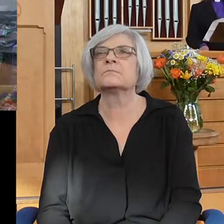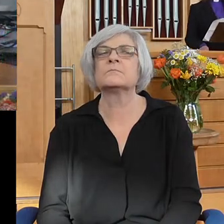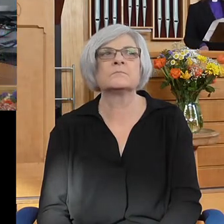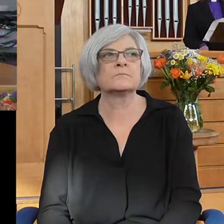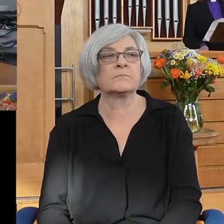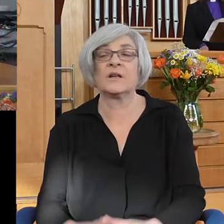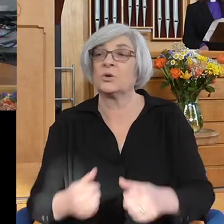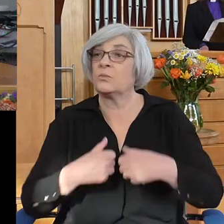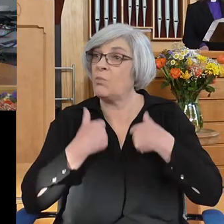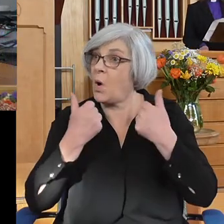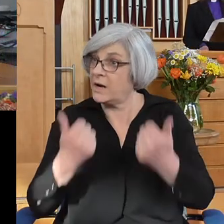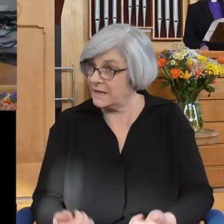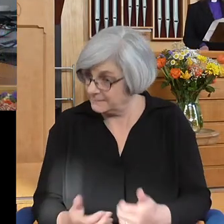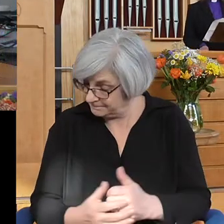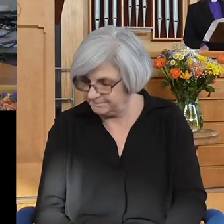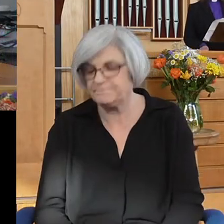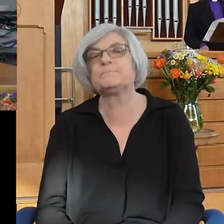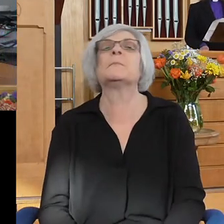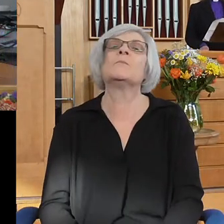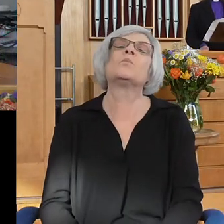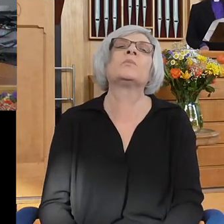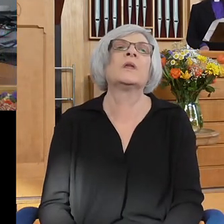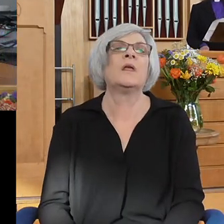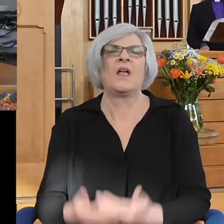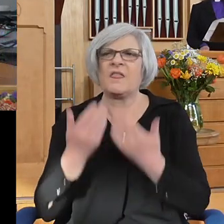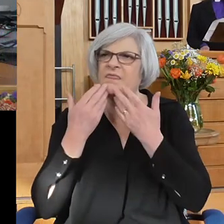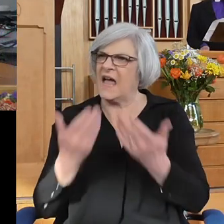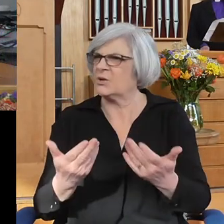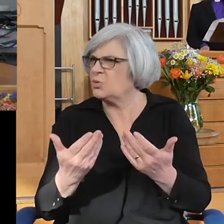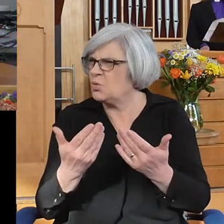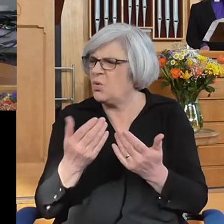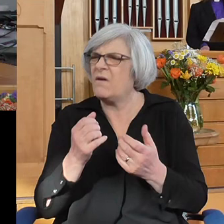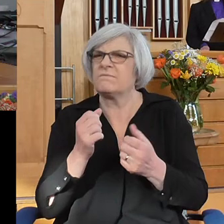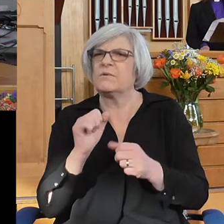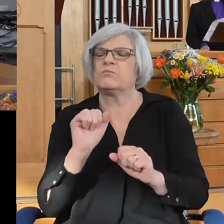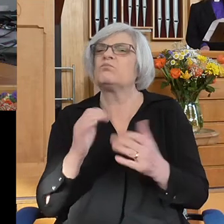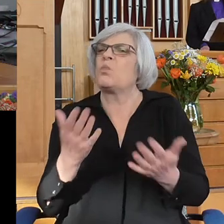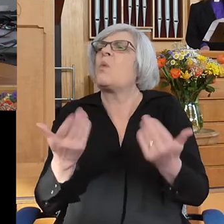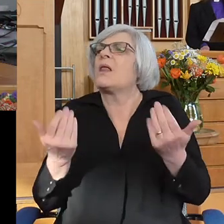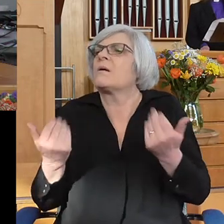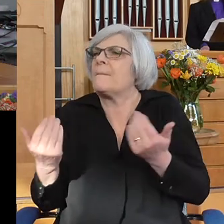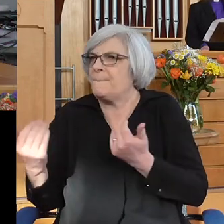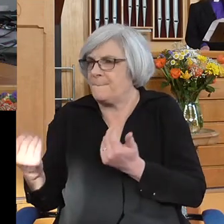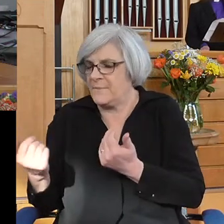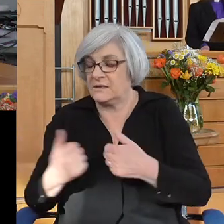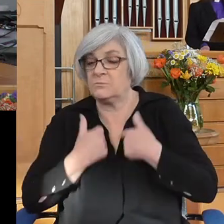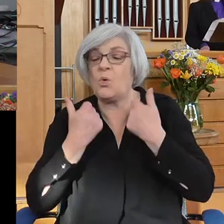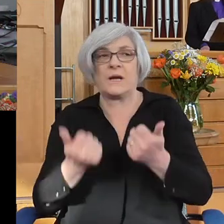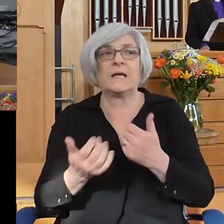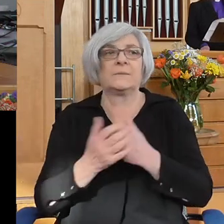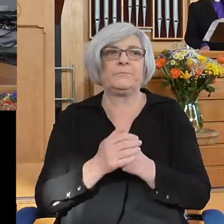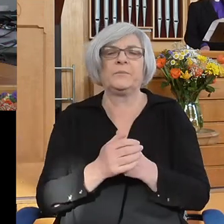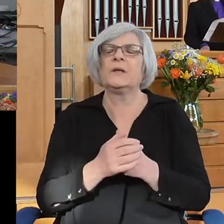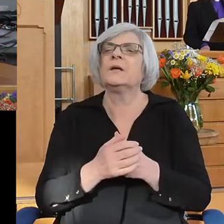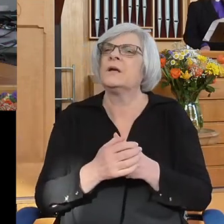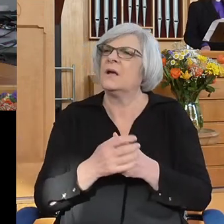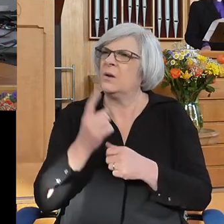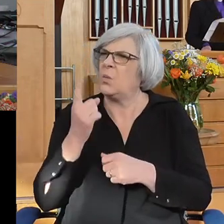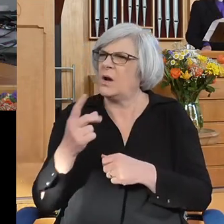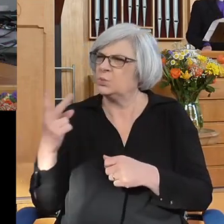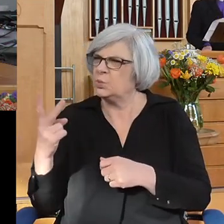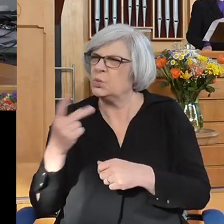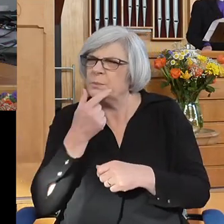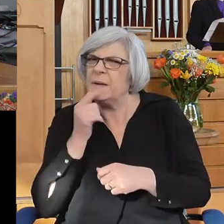Good morning. Good morning. Thank you for your welcome here to Claremont this morning. One or two of